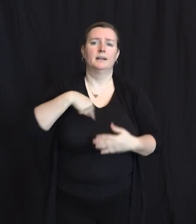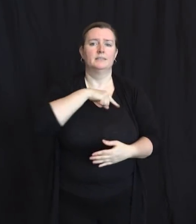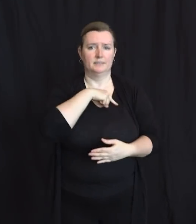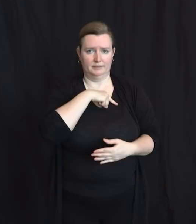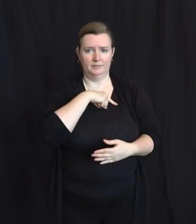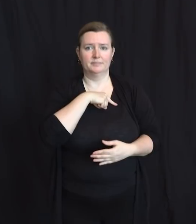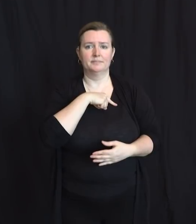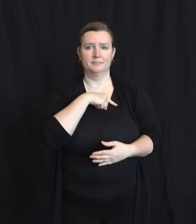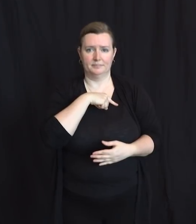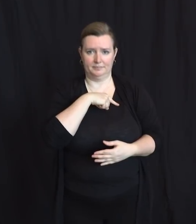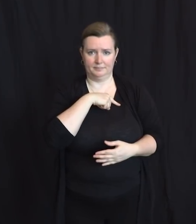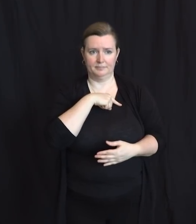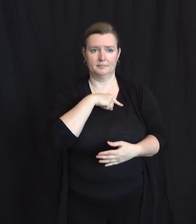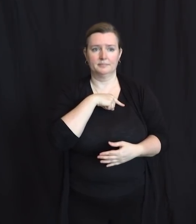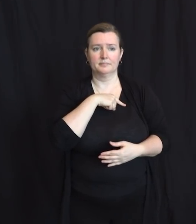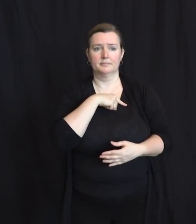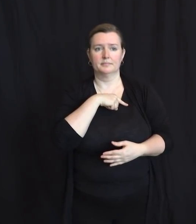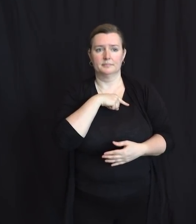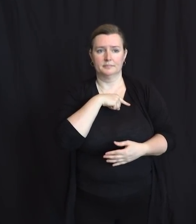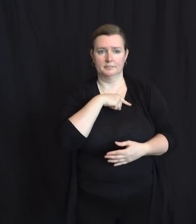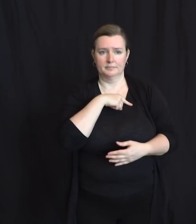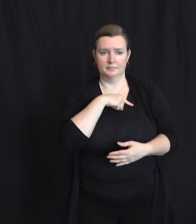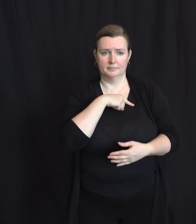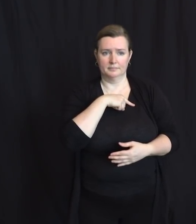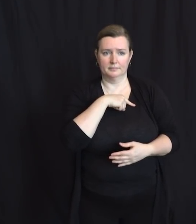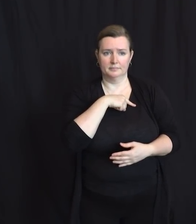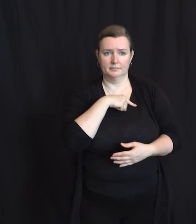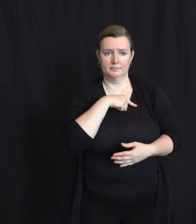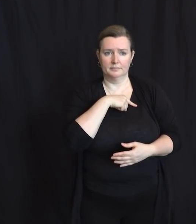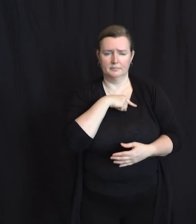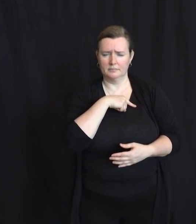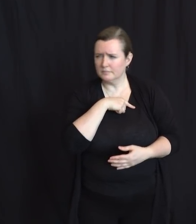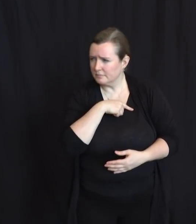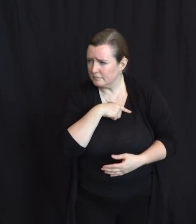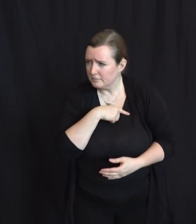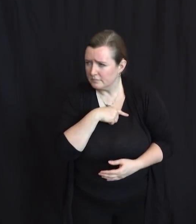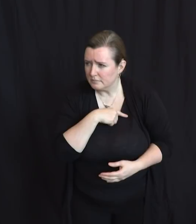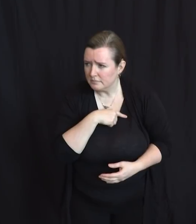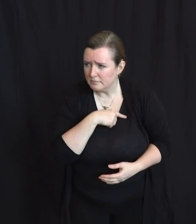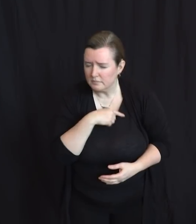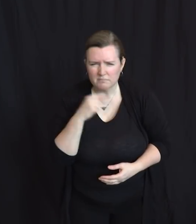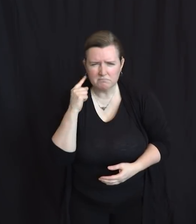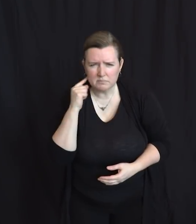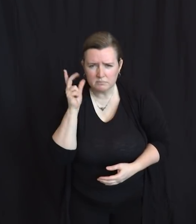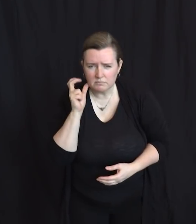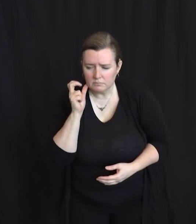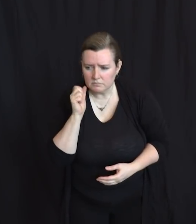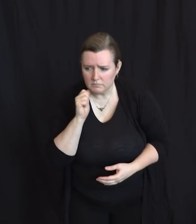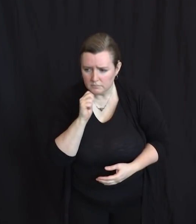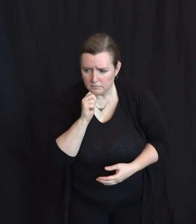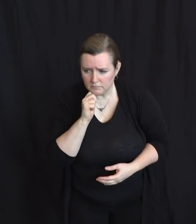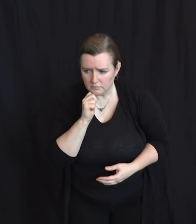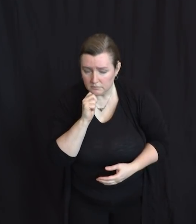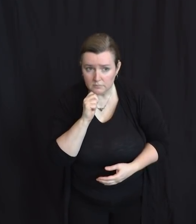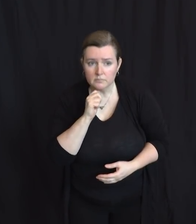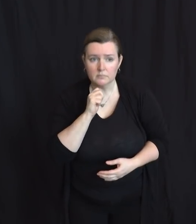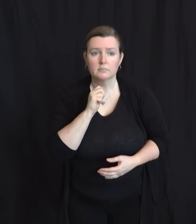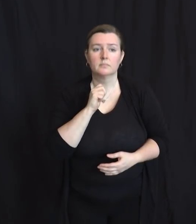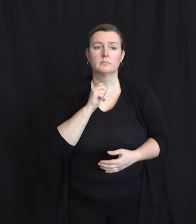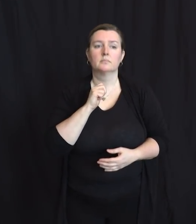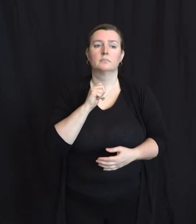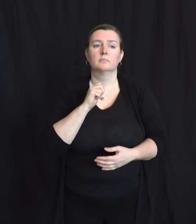Rutgers, and certainly for many other uses as well throughout the state. In addition, Rutgers, New Brunswick